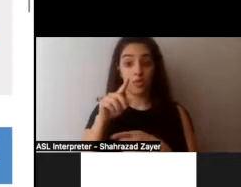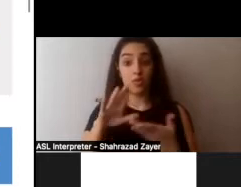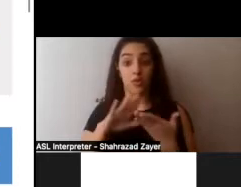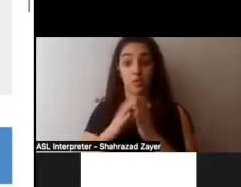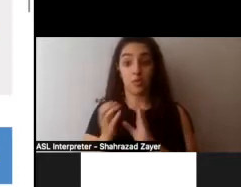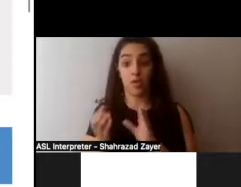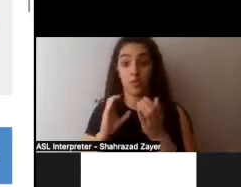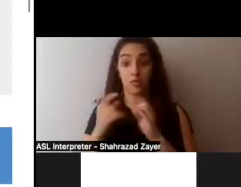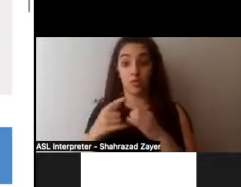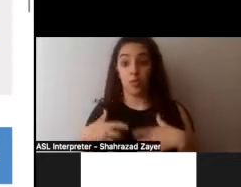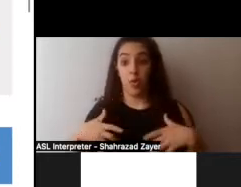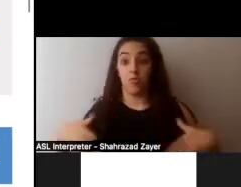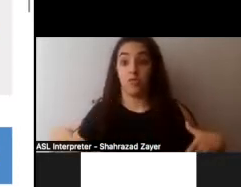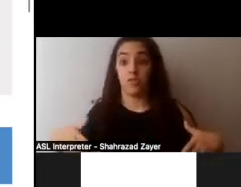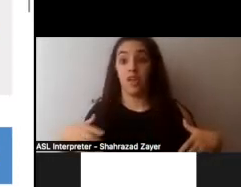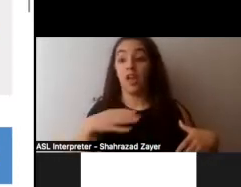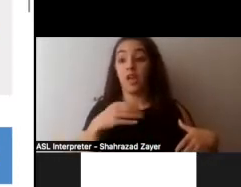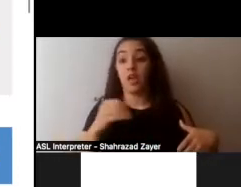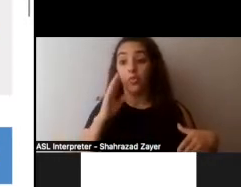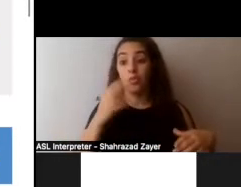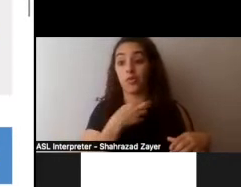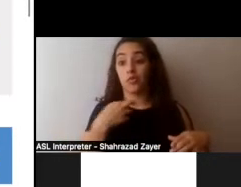of death by 29%.